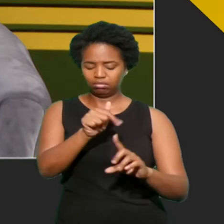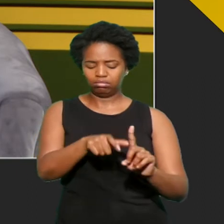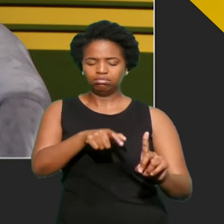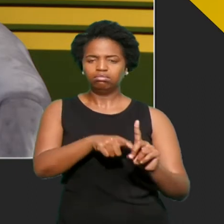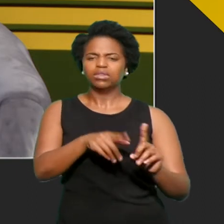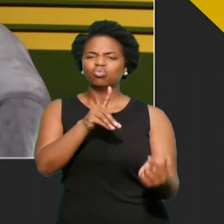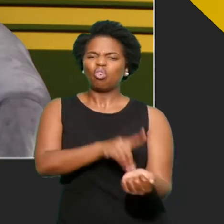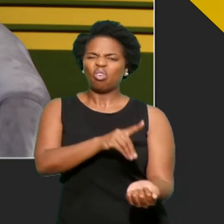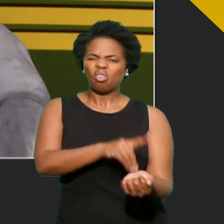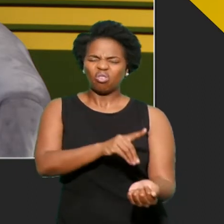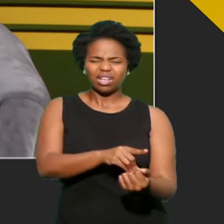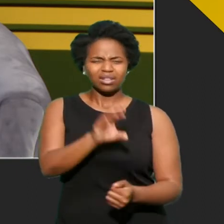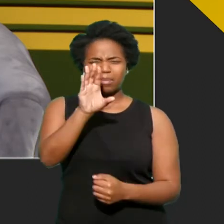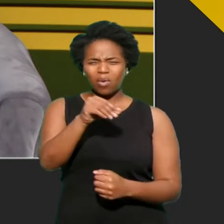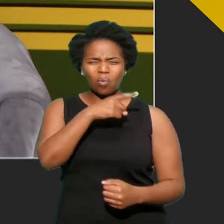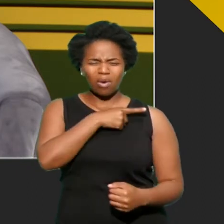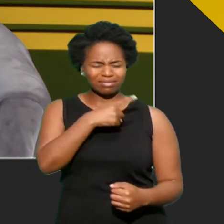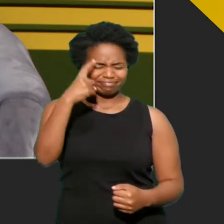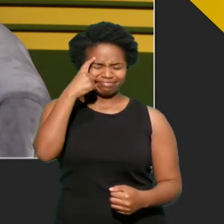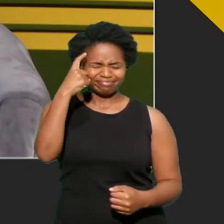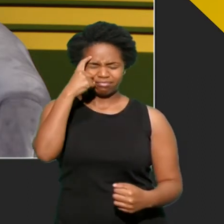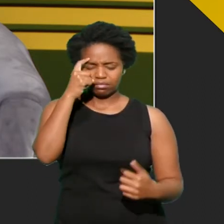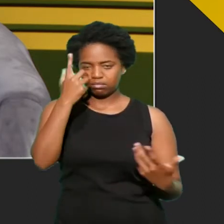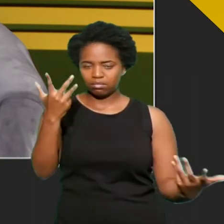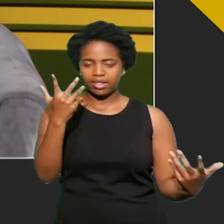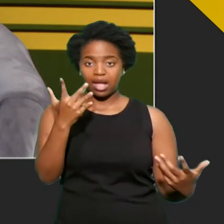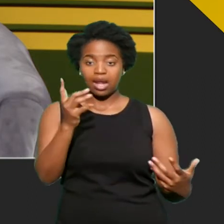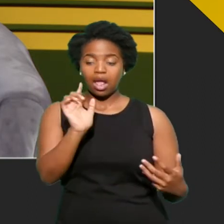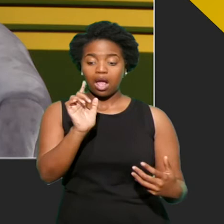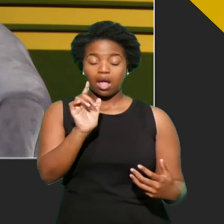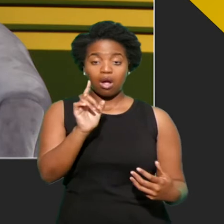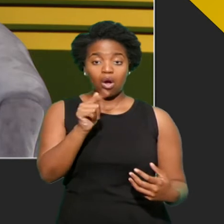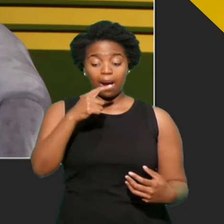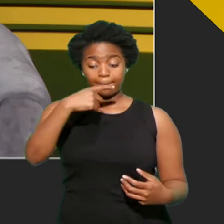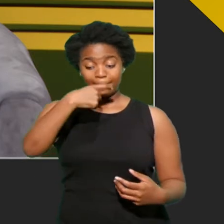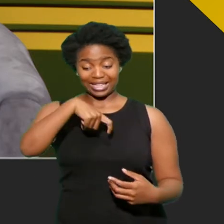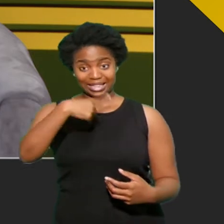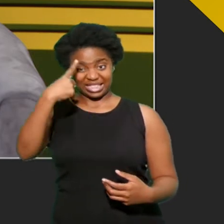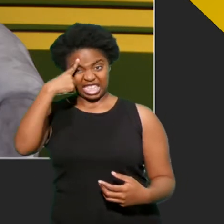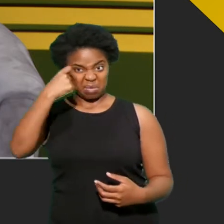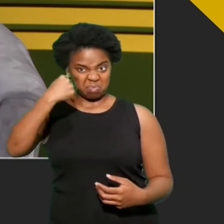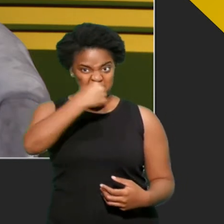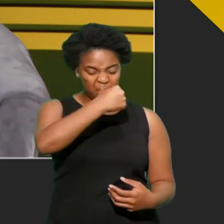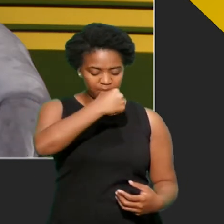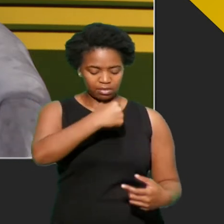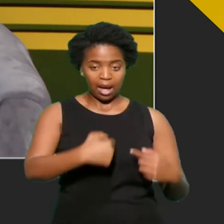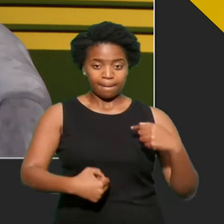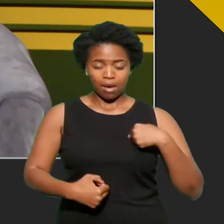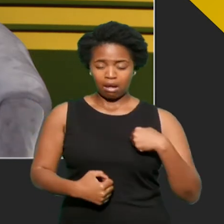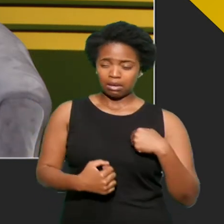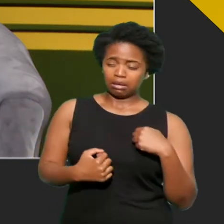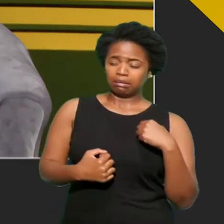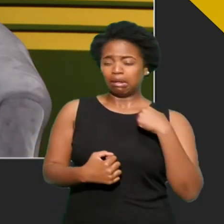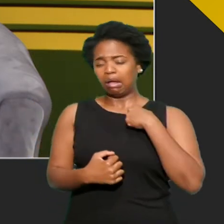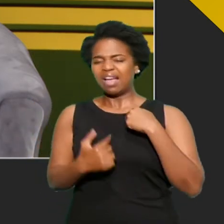are the psychological effects? What is the abuser thinking? What is the person who is being abused? And I don't